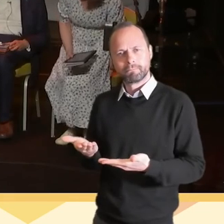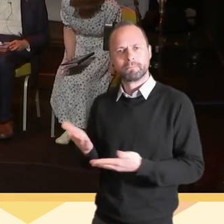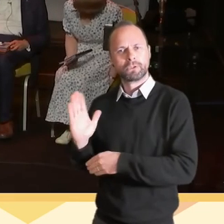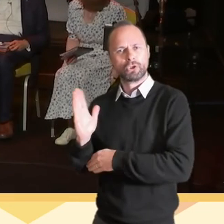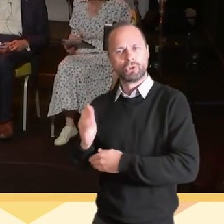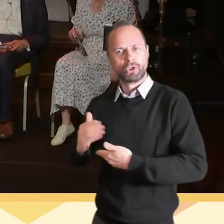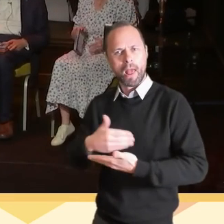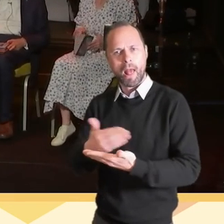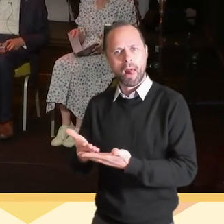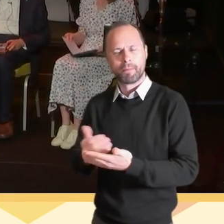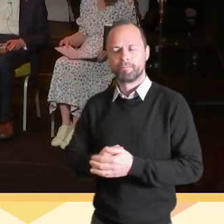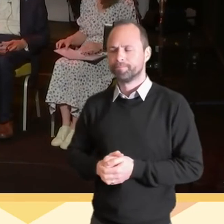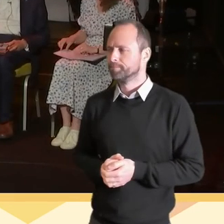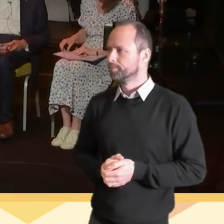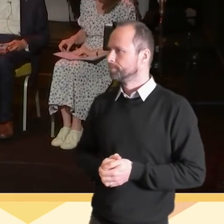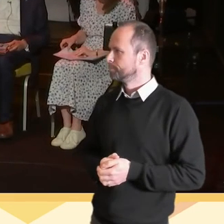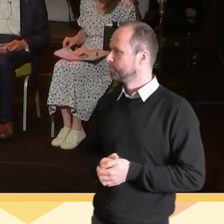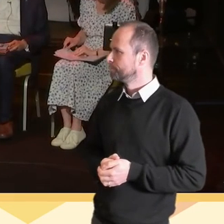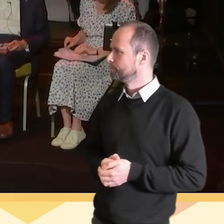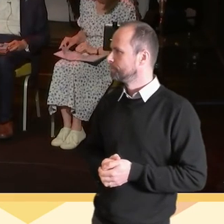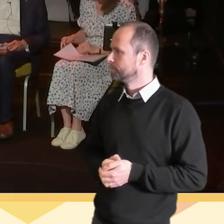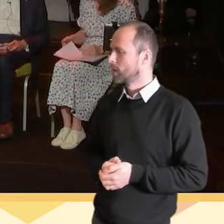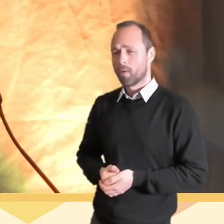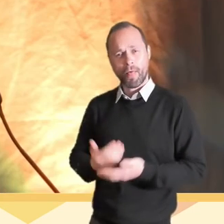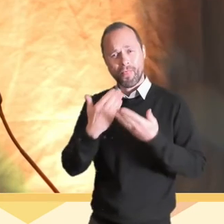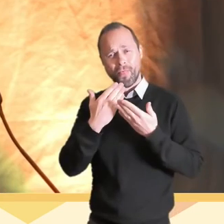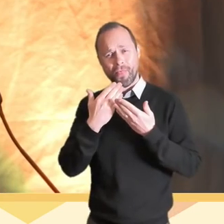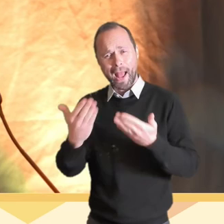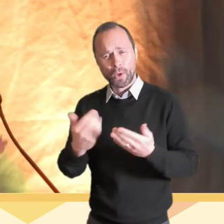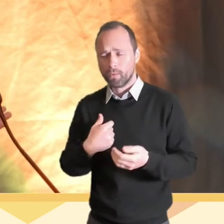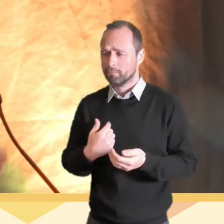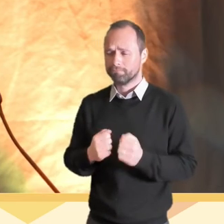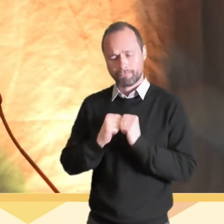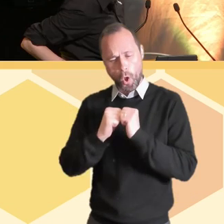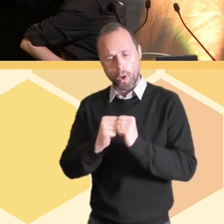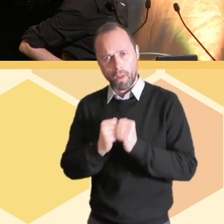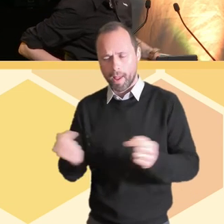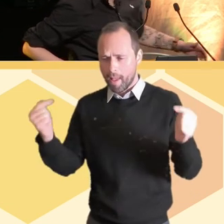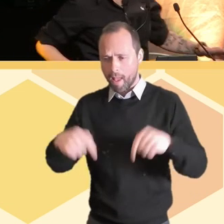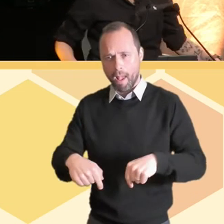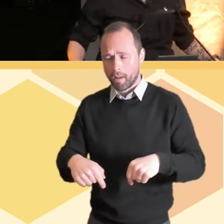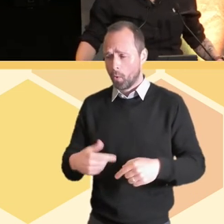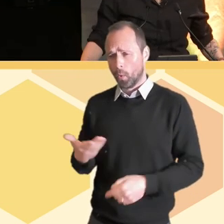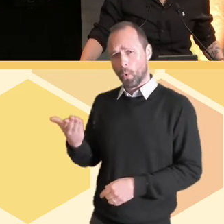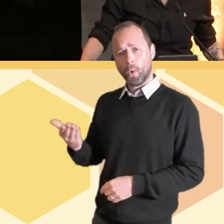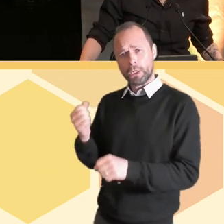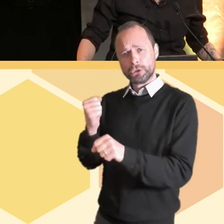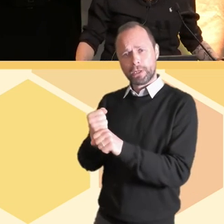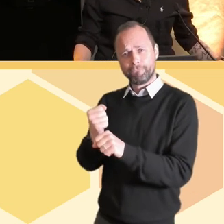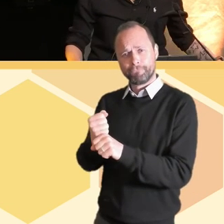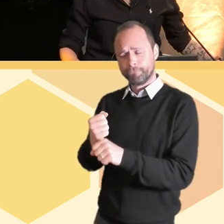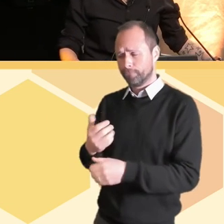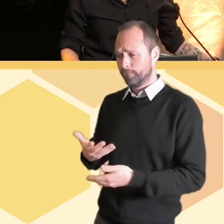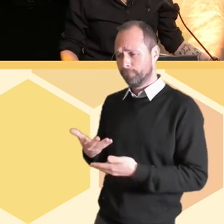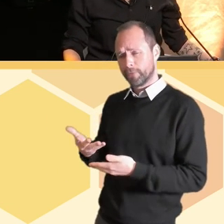Well, thank you so much. It's such an honour to be here, and I've got some big shoes to follow with Geoff, but I'm going to